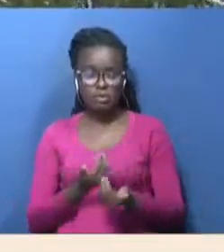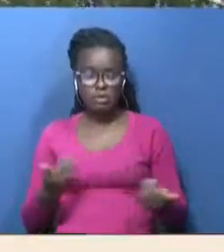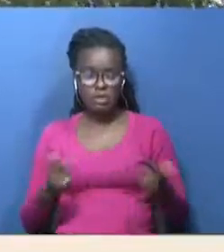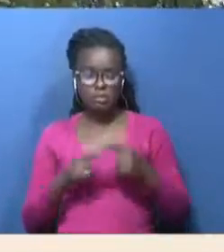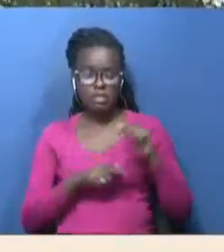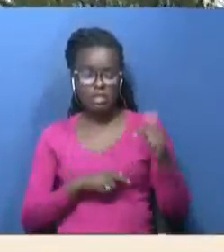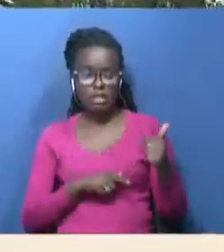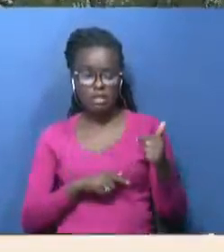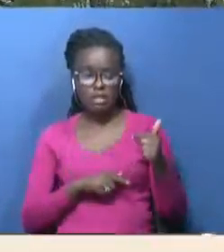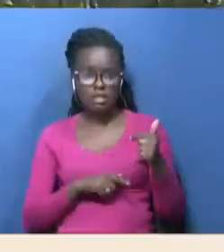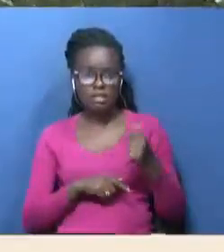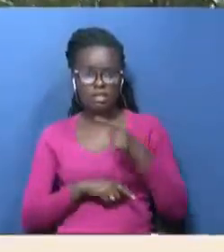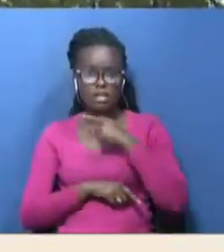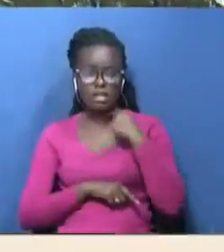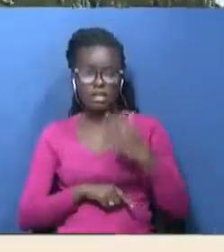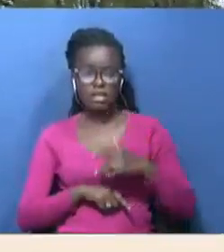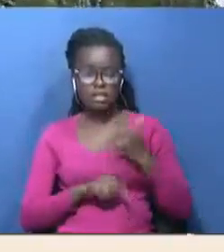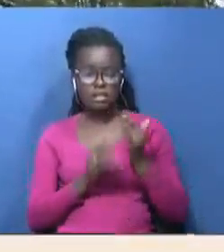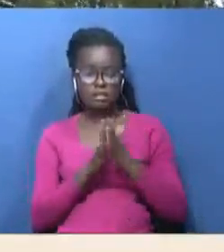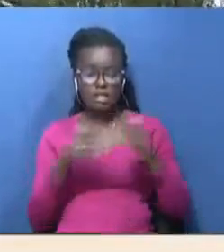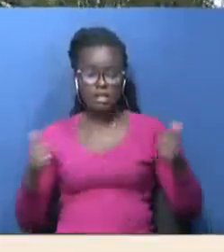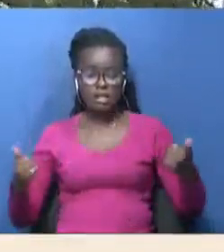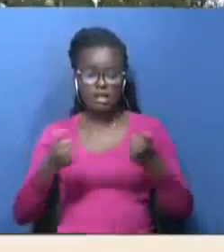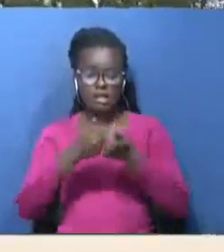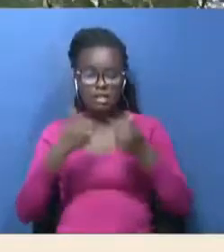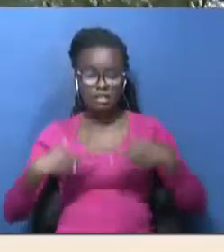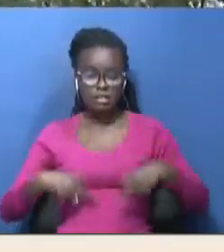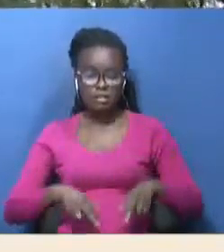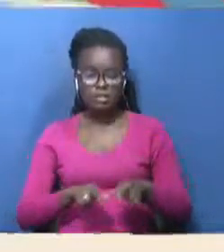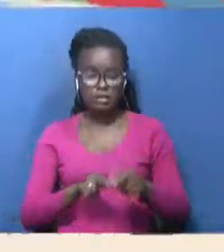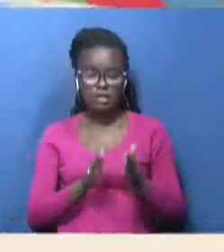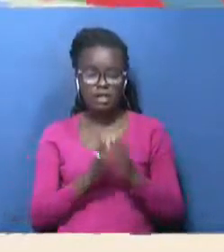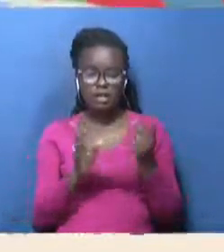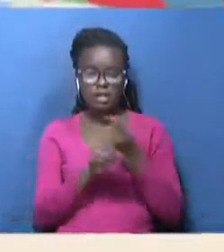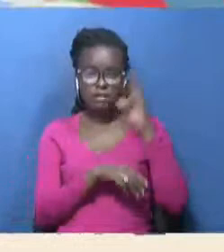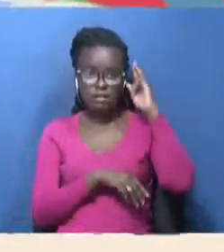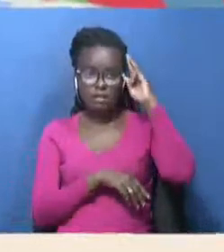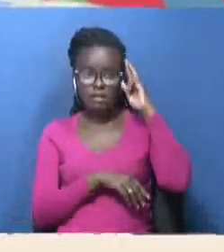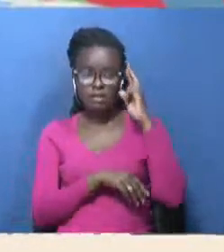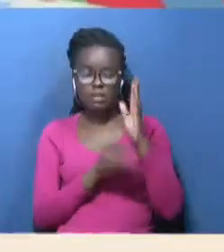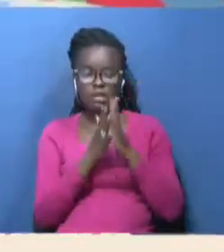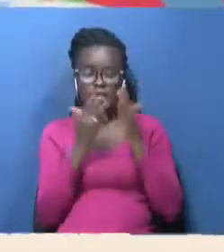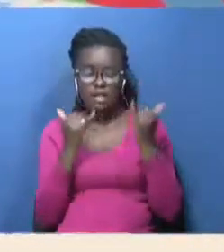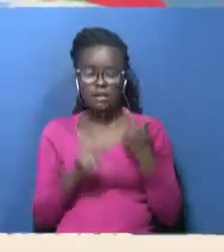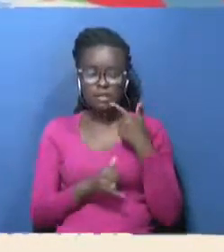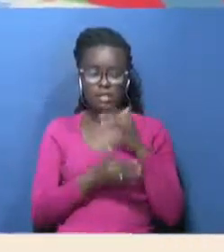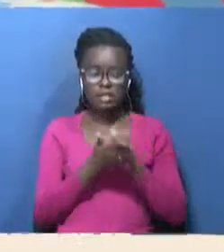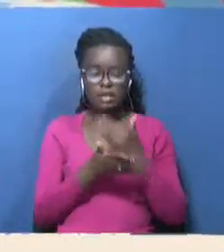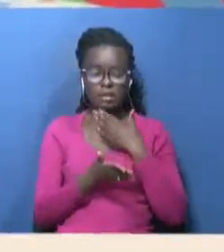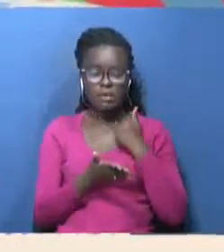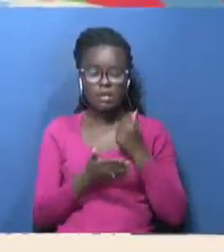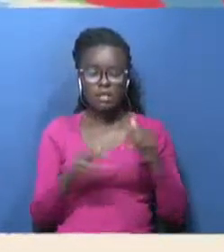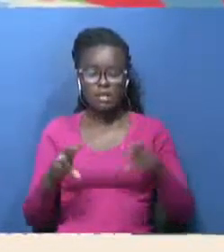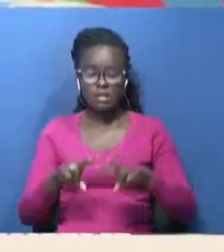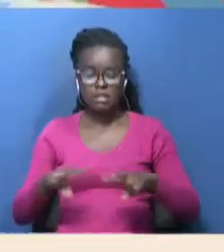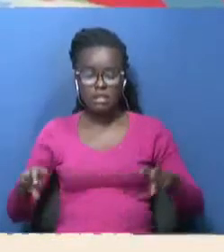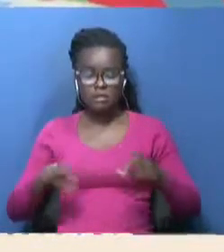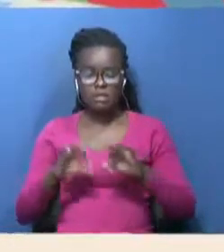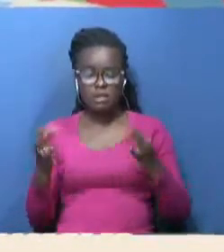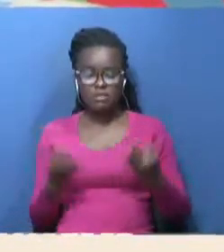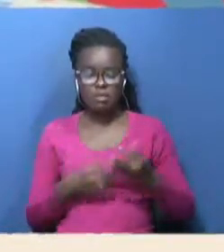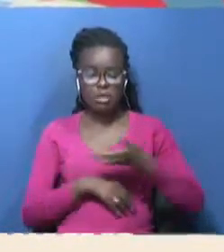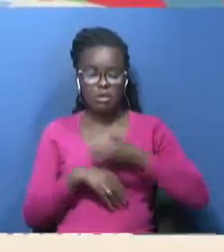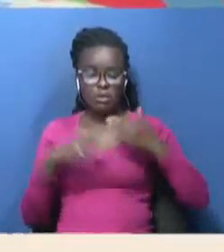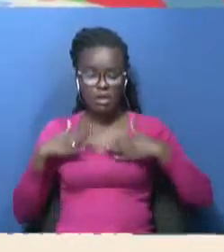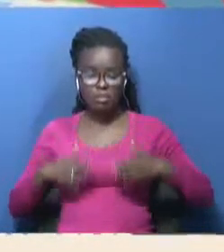na ciĩko cia kwĩruta muoyo na mĩtino ya barabara igũrũ rĩa itũmi ingĩ. Gachomba akiuga mageria mao ma gwethana na famĩlĩ cia ene